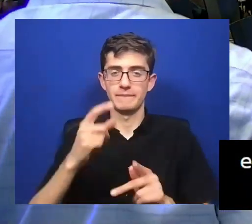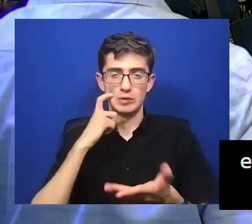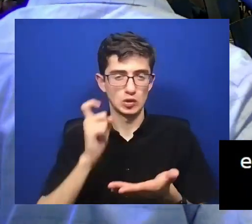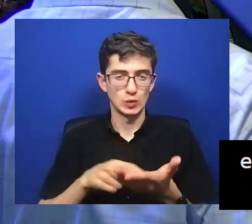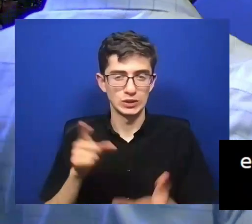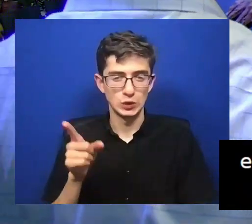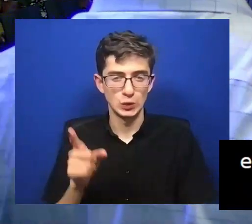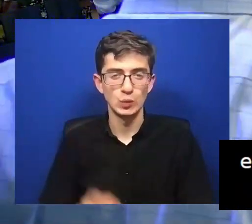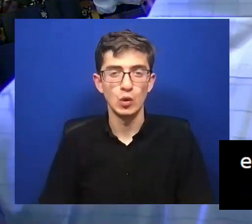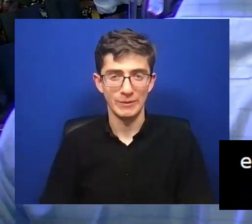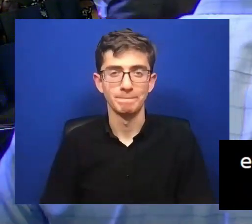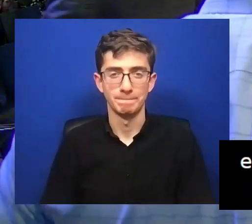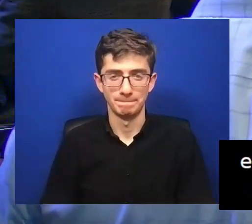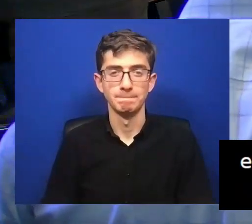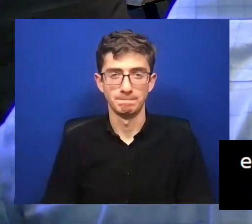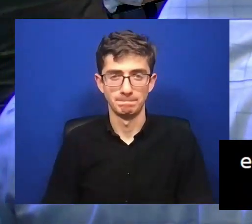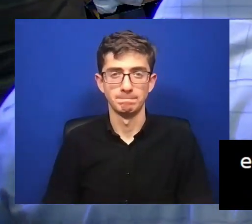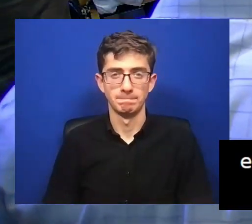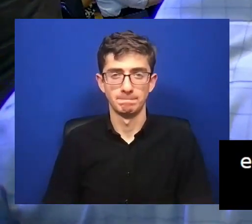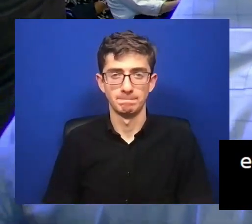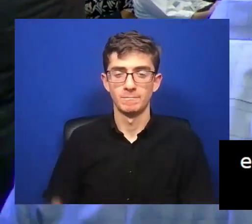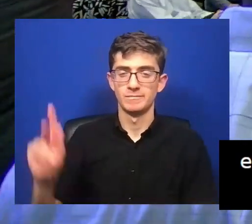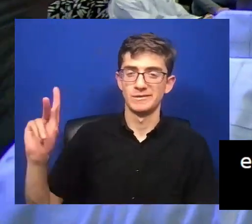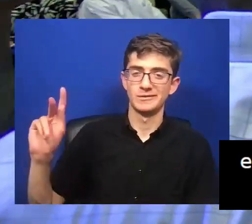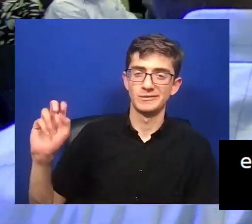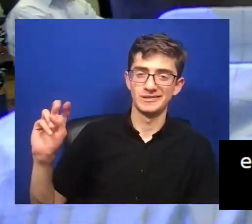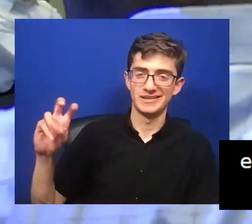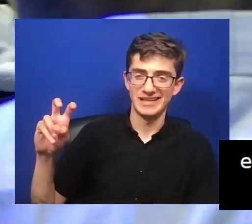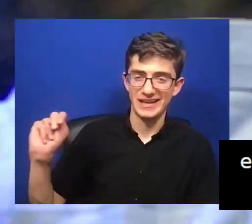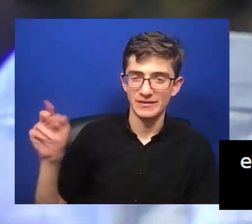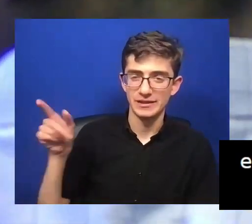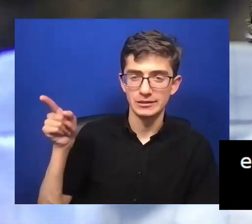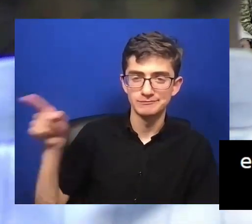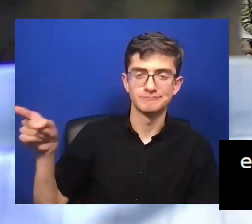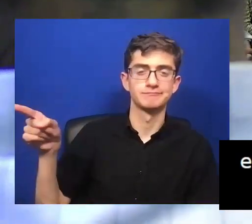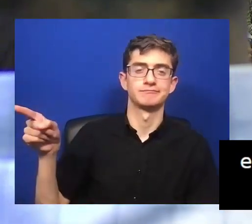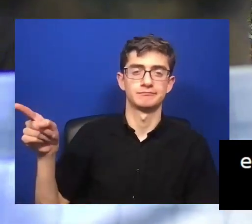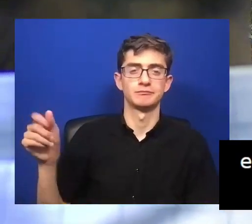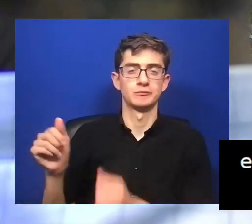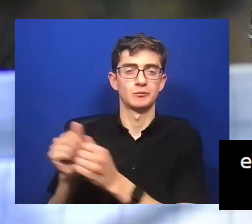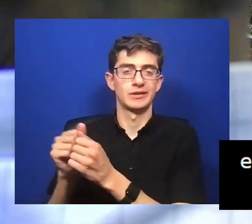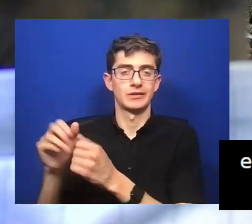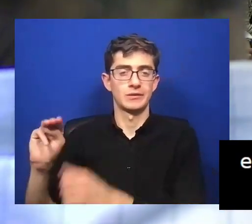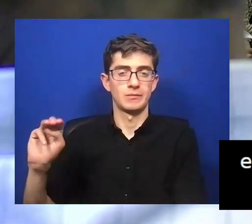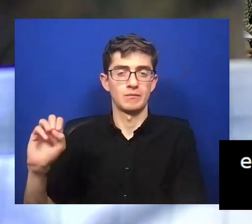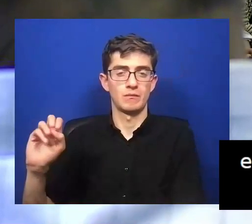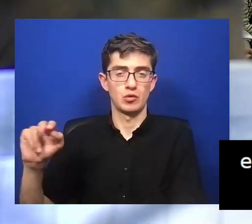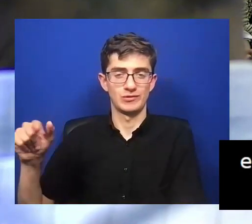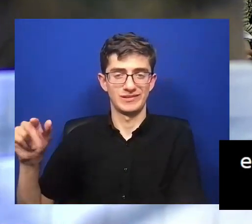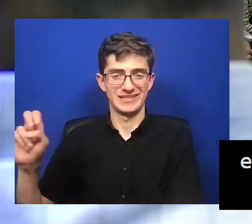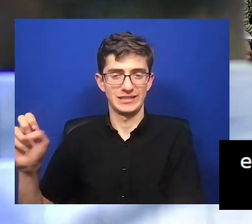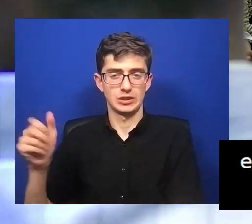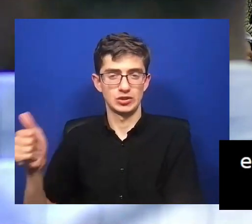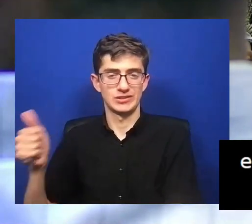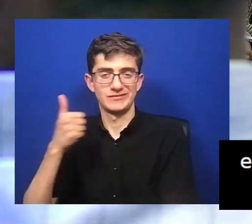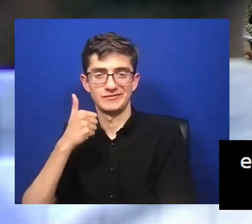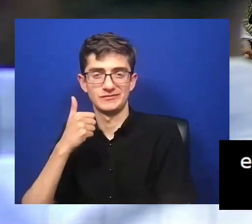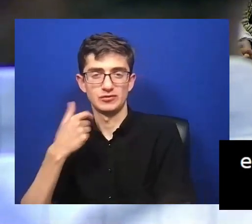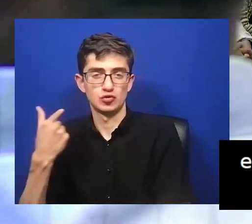Okay. So we got Kevin over here, and he will be with Monique in the green suit. Monique, say